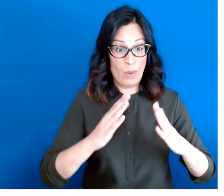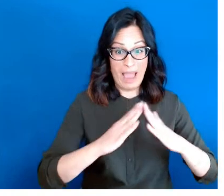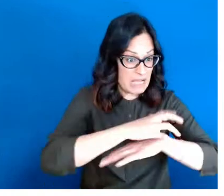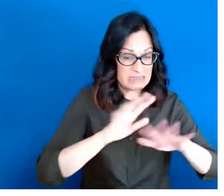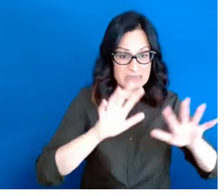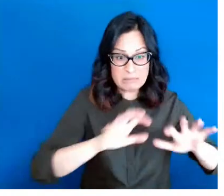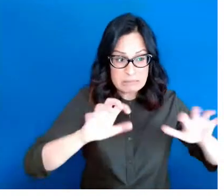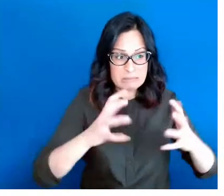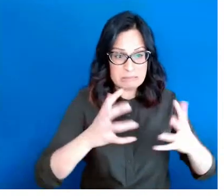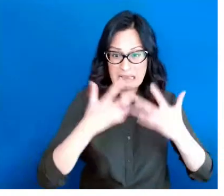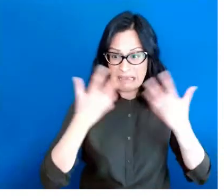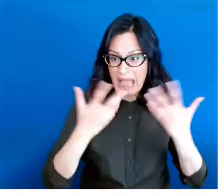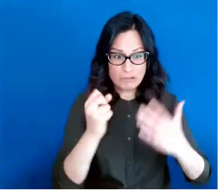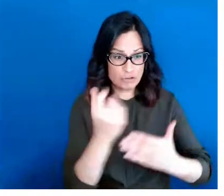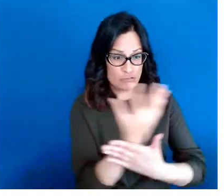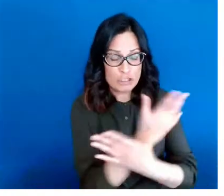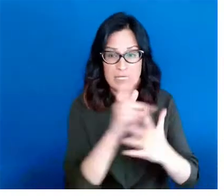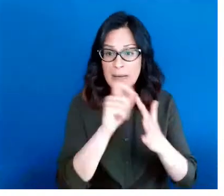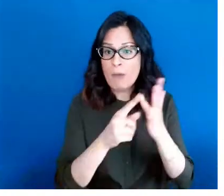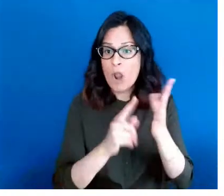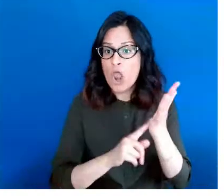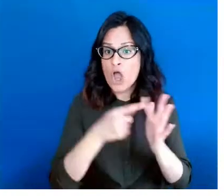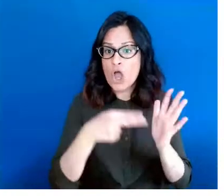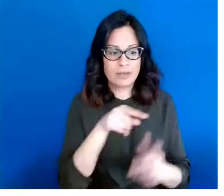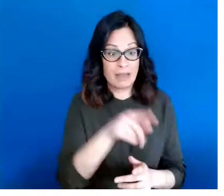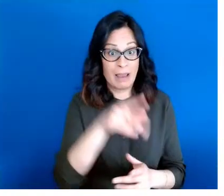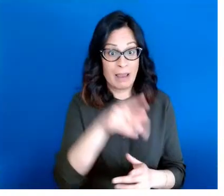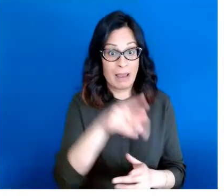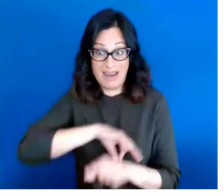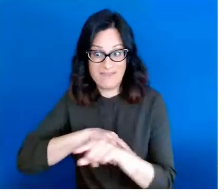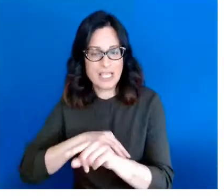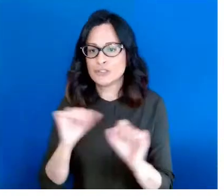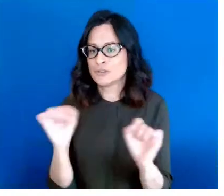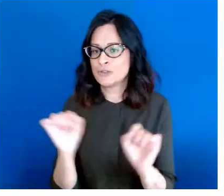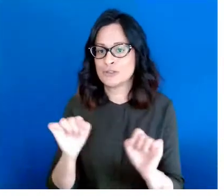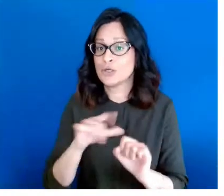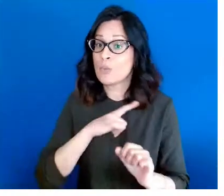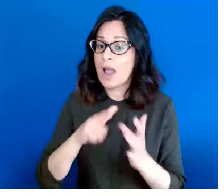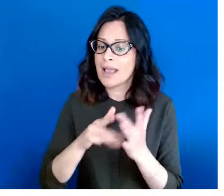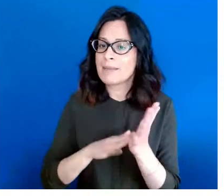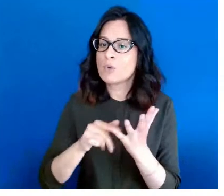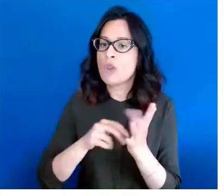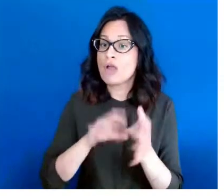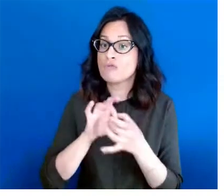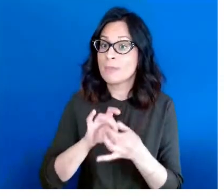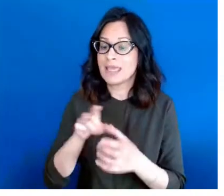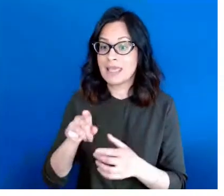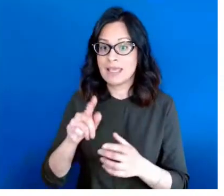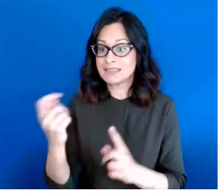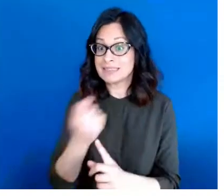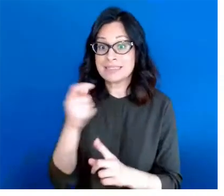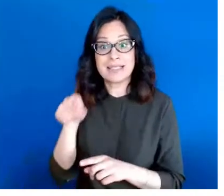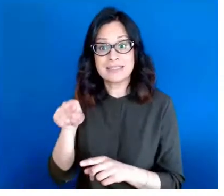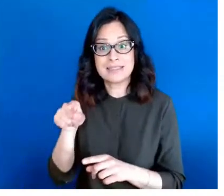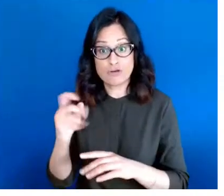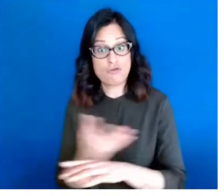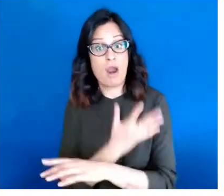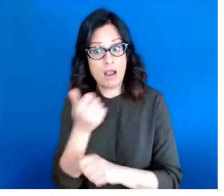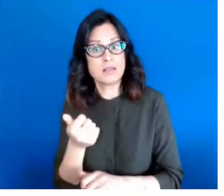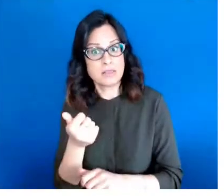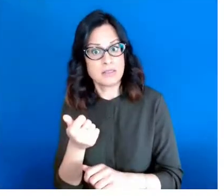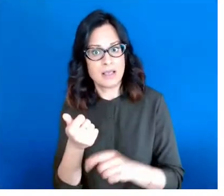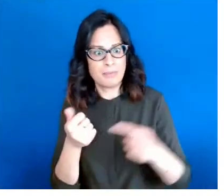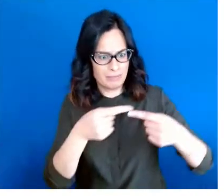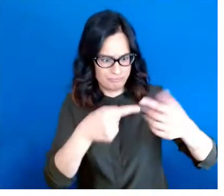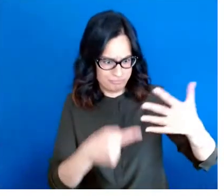pollen, tree pollen, may not benefit, even if the immunotherapy is successful to, for example, grass pollen, because the